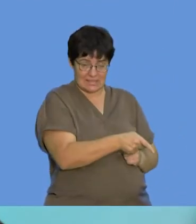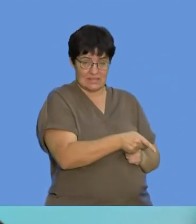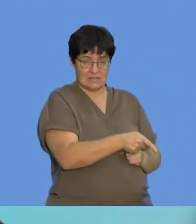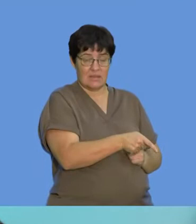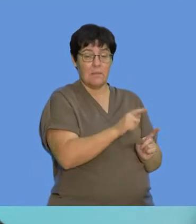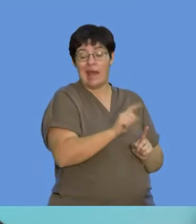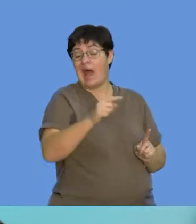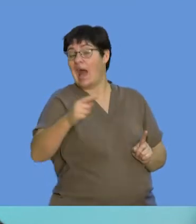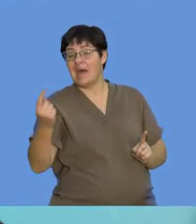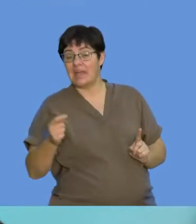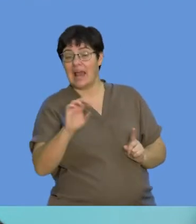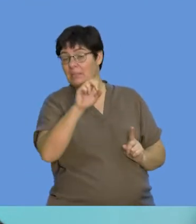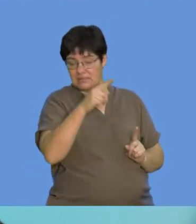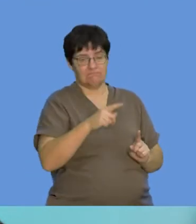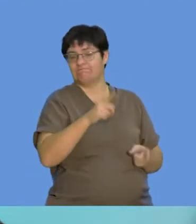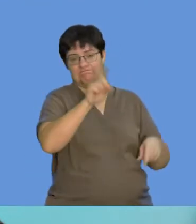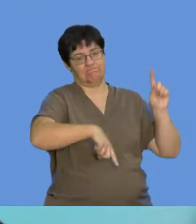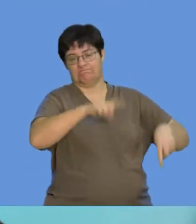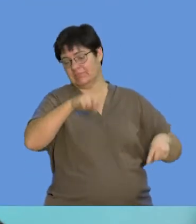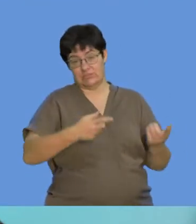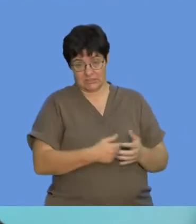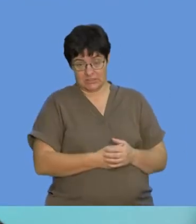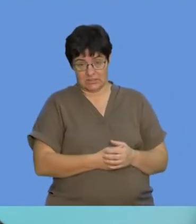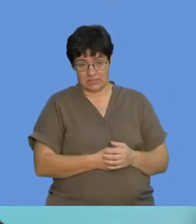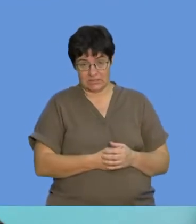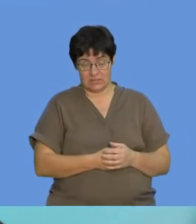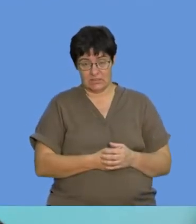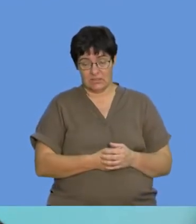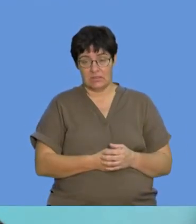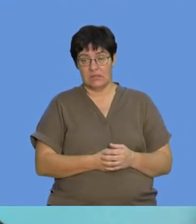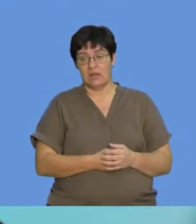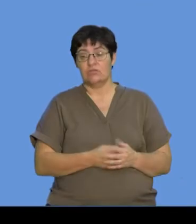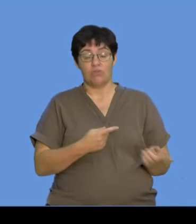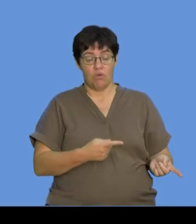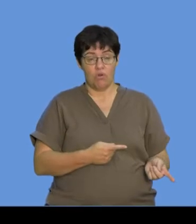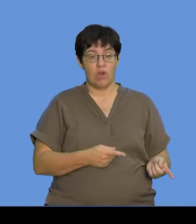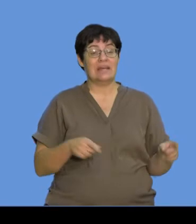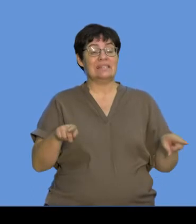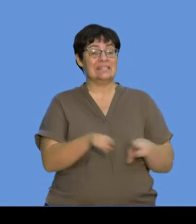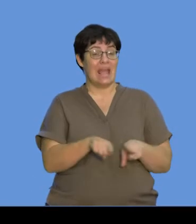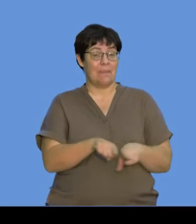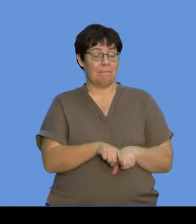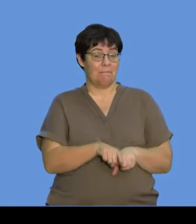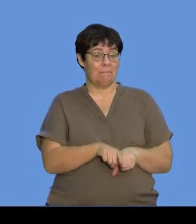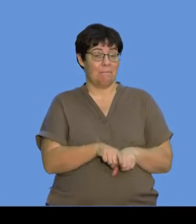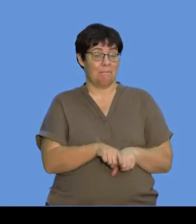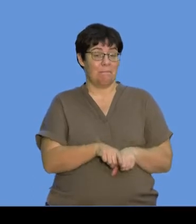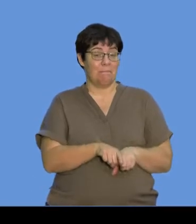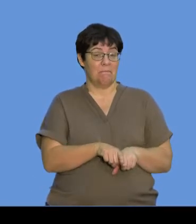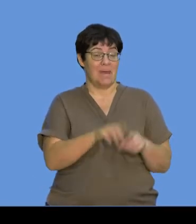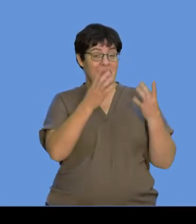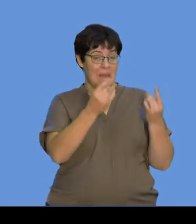differ. The difference arises as a result of the number of neutrons. So these elements that have got the same number